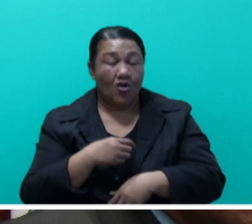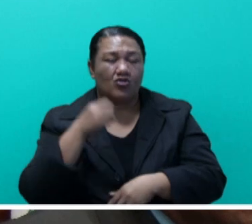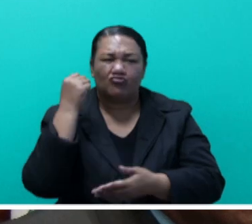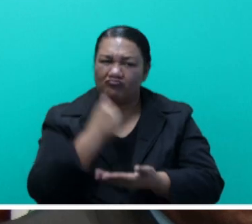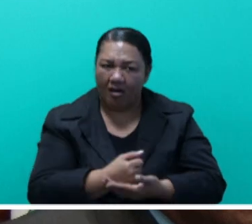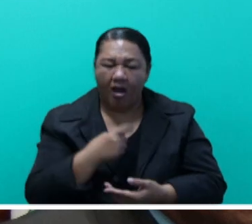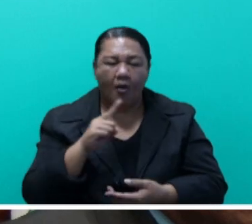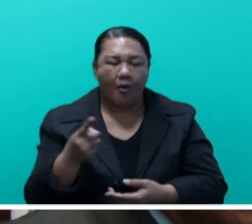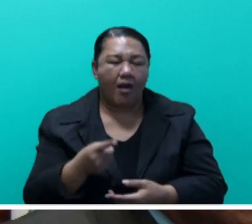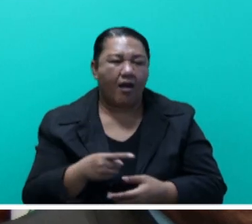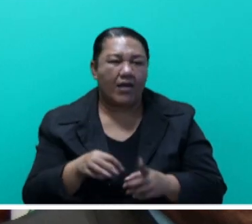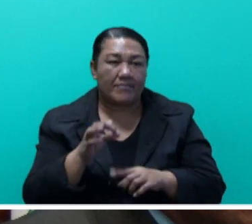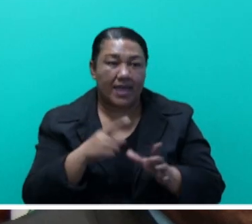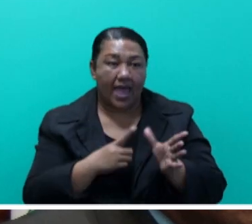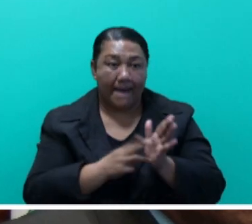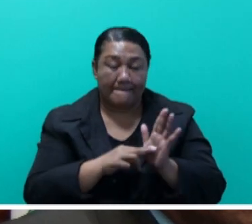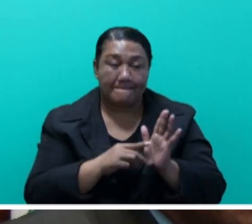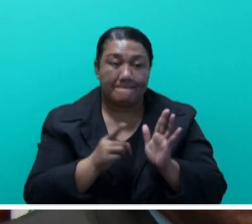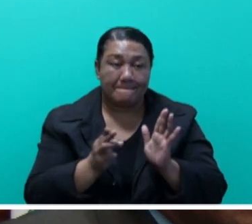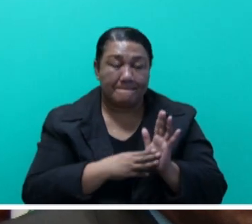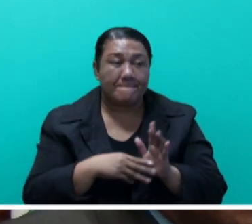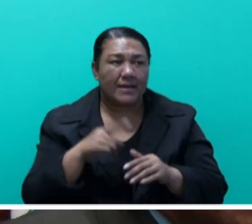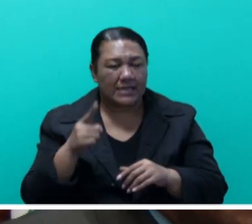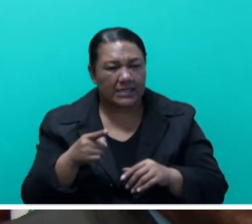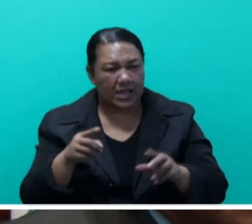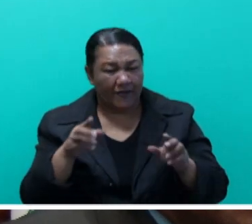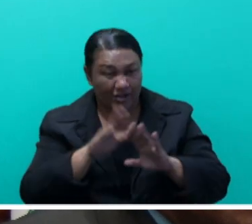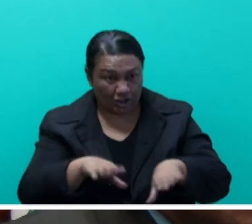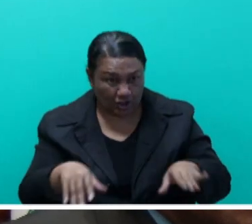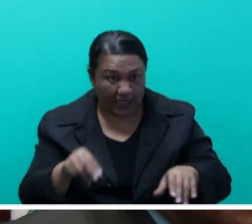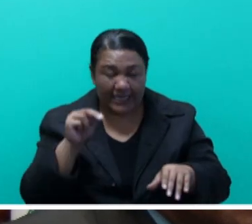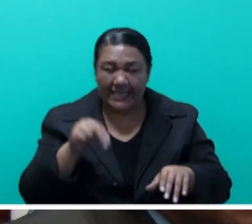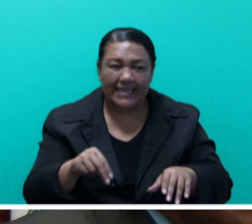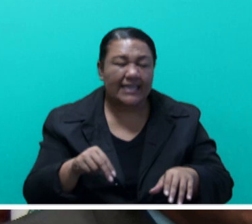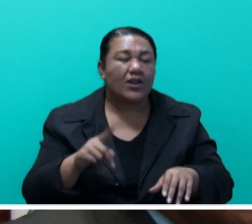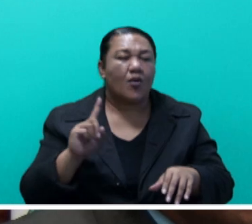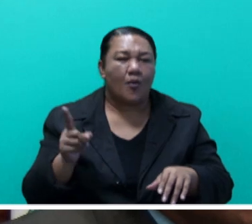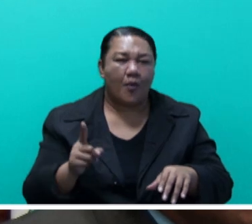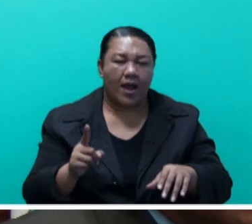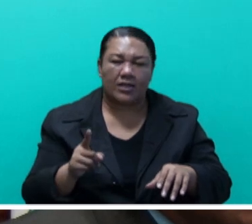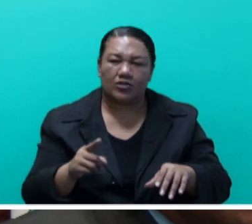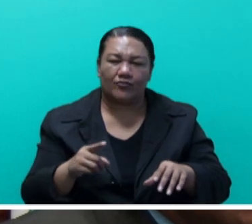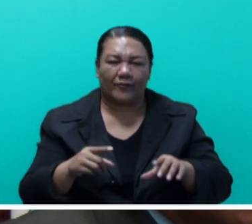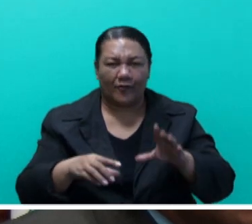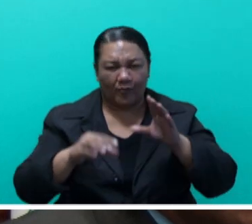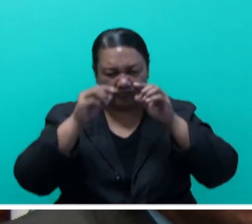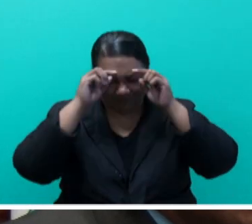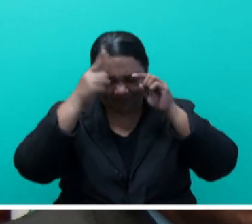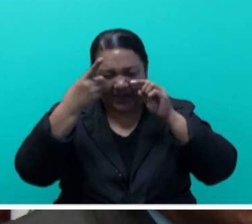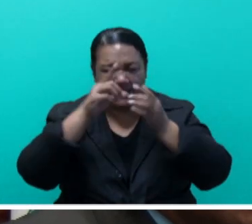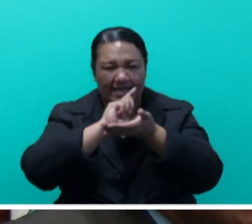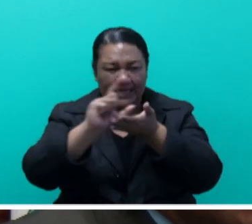at the expense of vulnerable children, emphasizing the need for comprehensive social policies and support systems